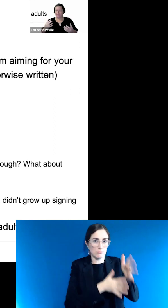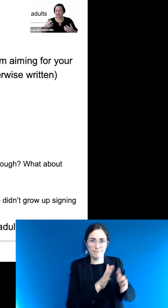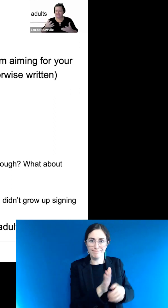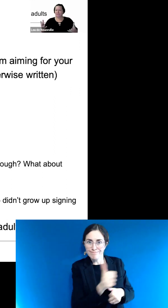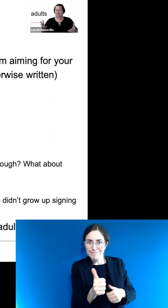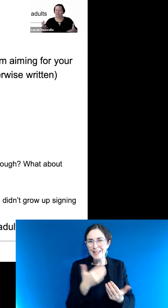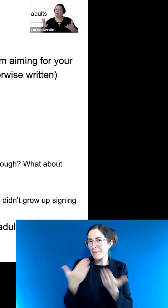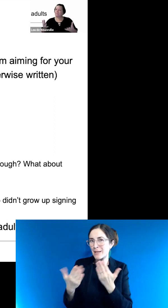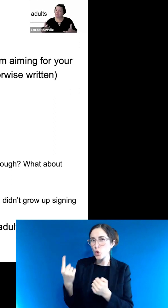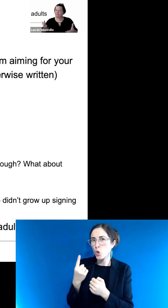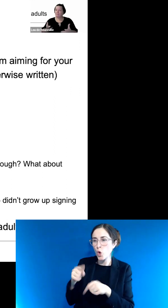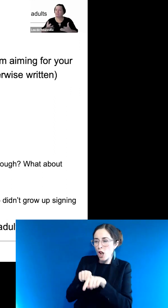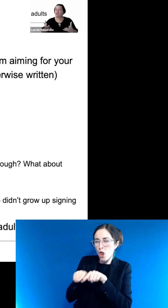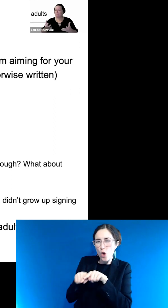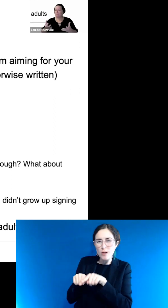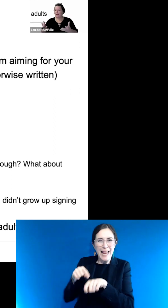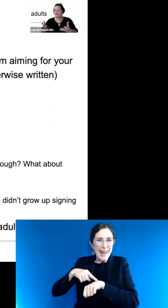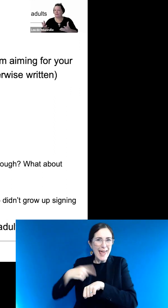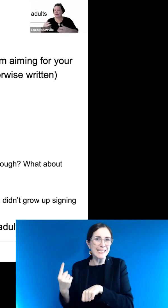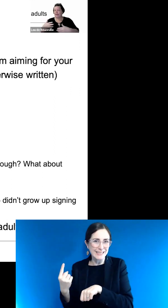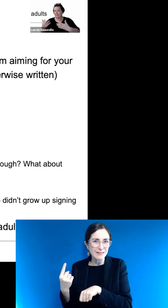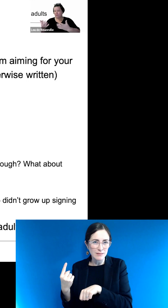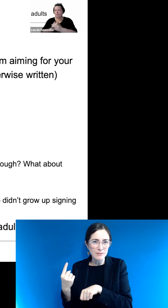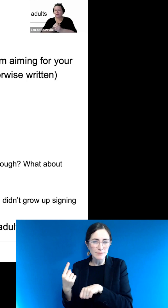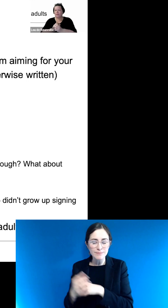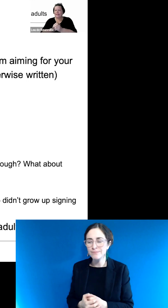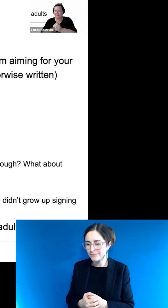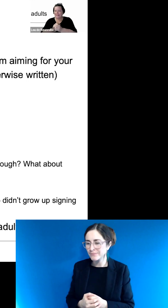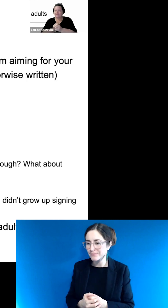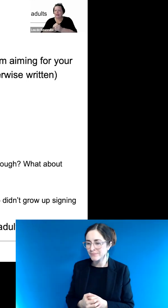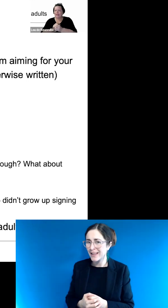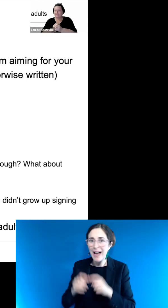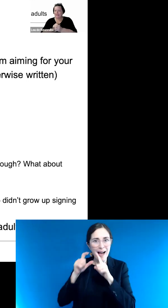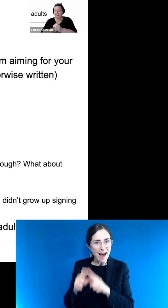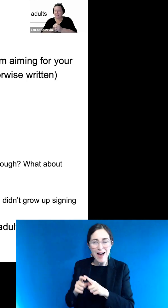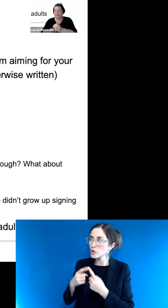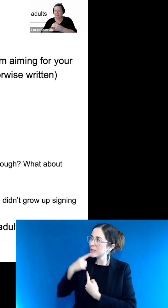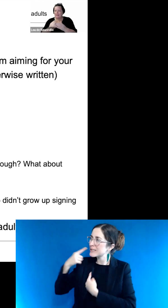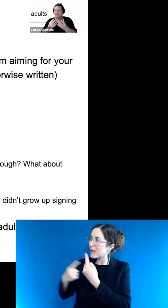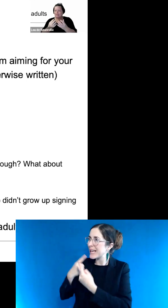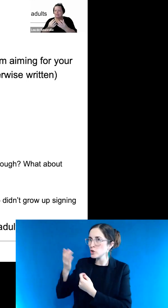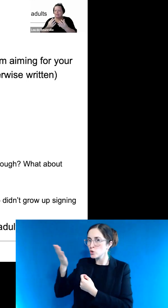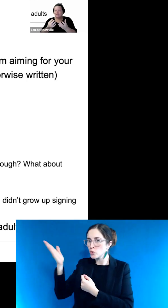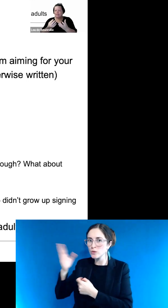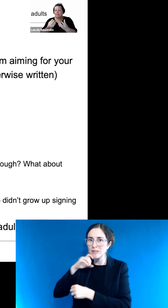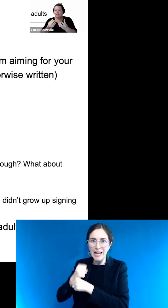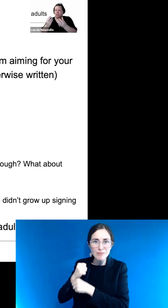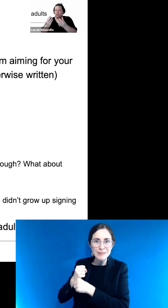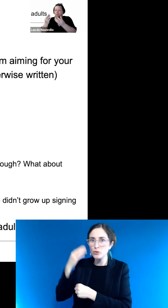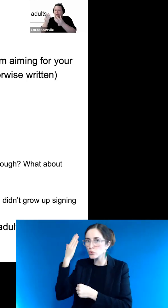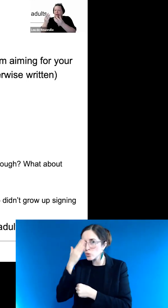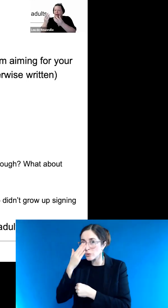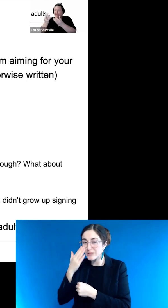with education departments sometimes to do with Auslan as a LOTE in getting them to understand that